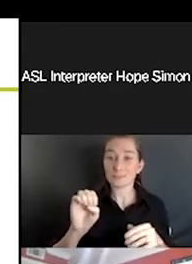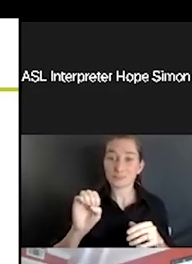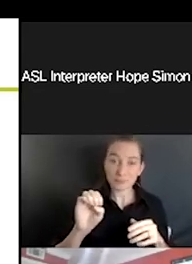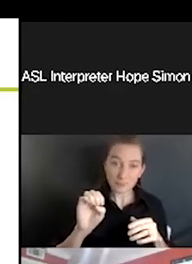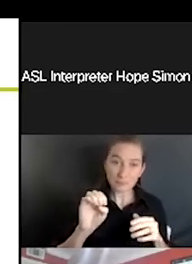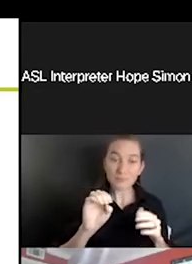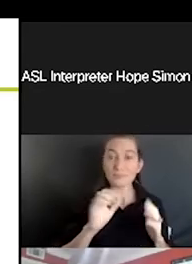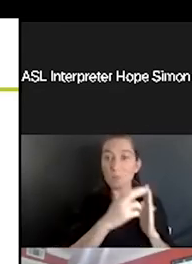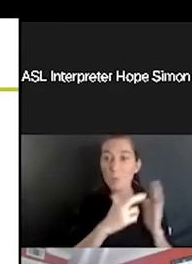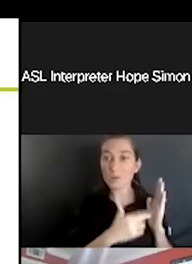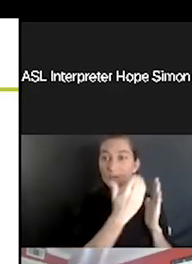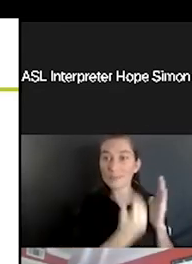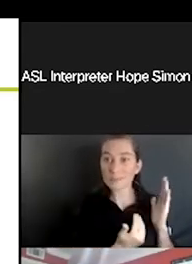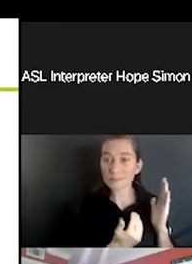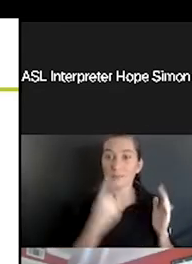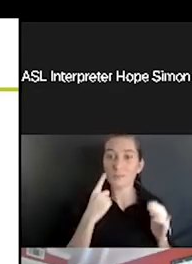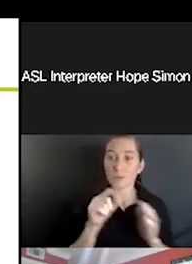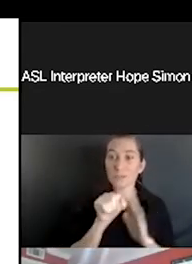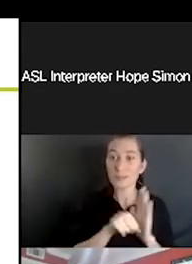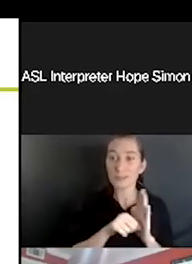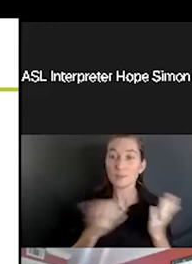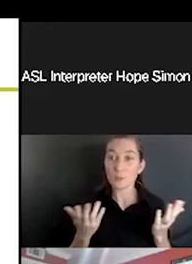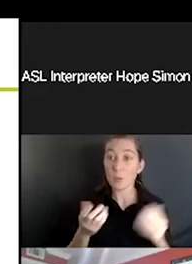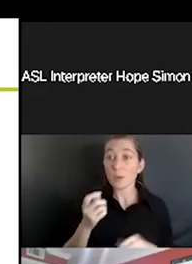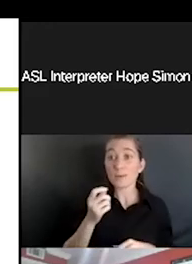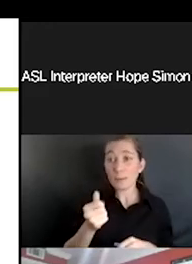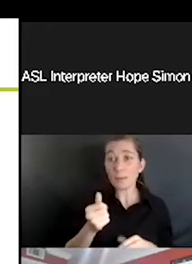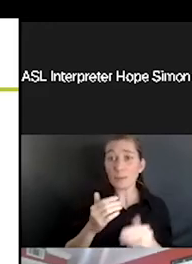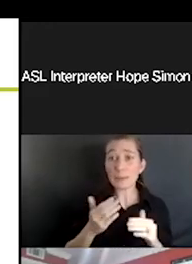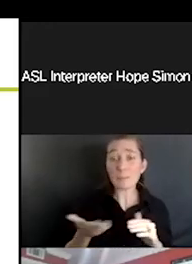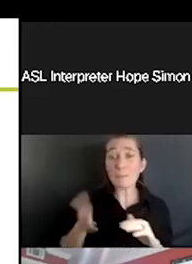little bit more than soft stories, but I hope that it's still, you know,